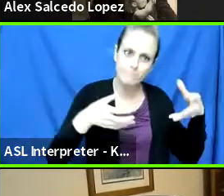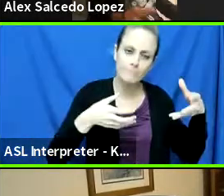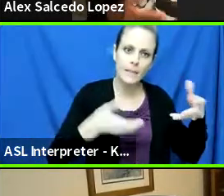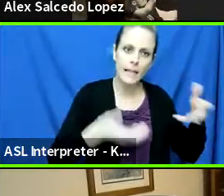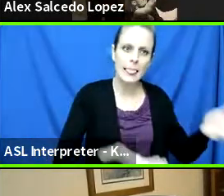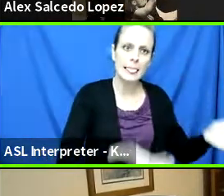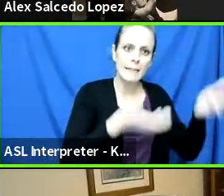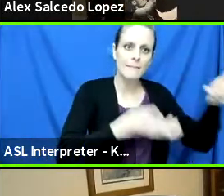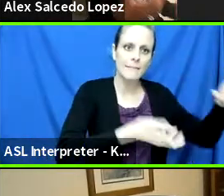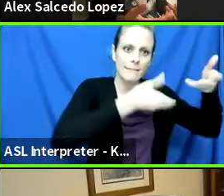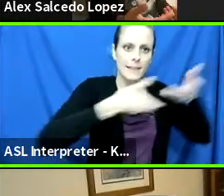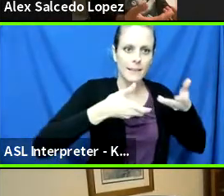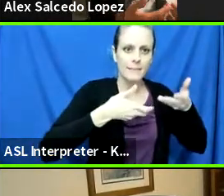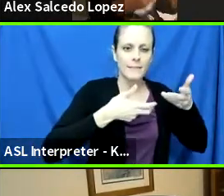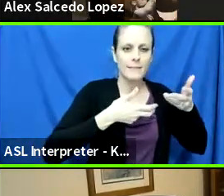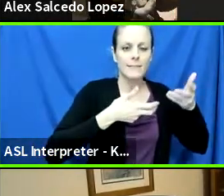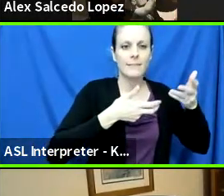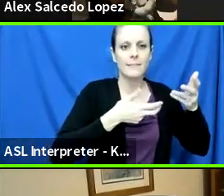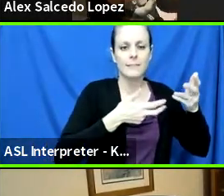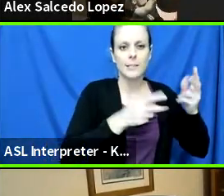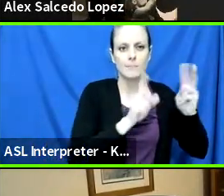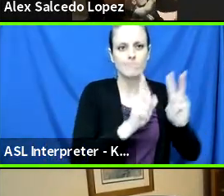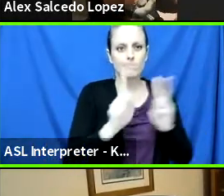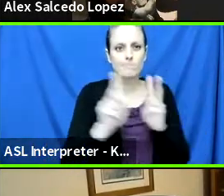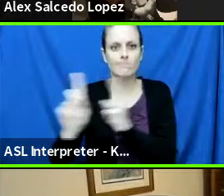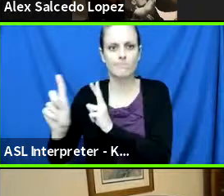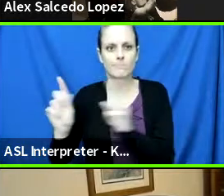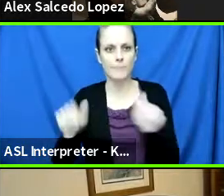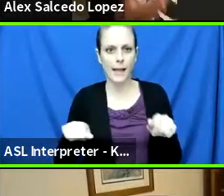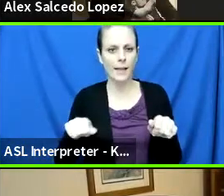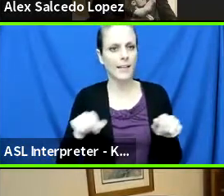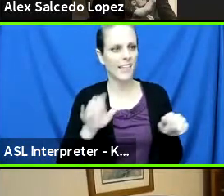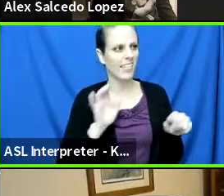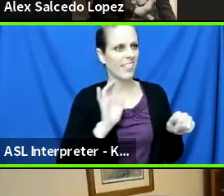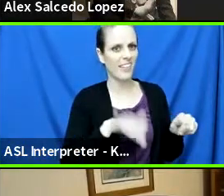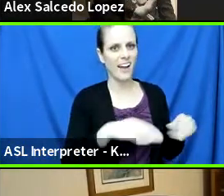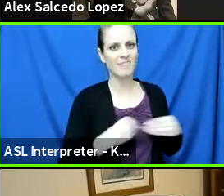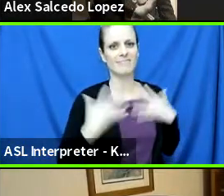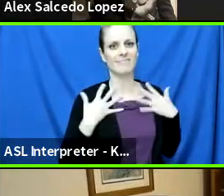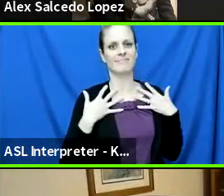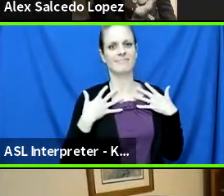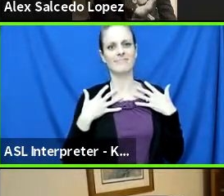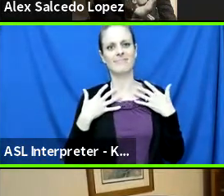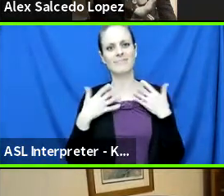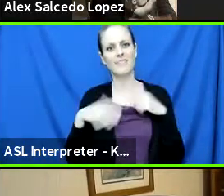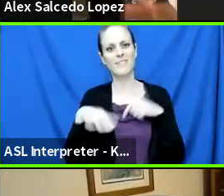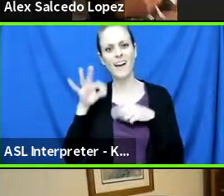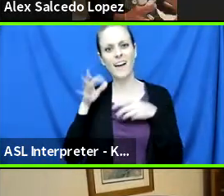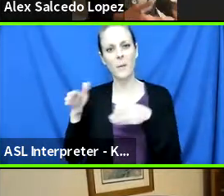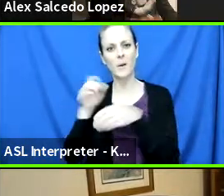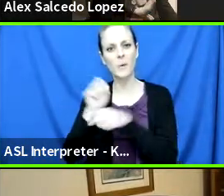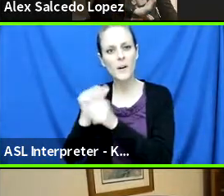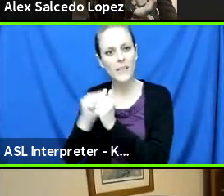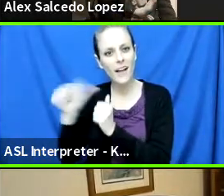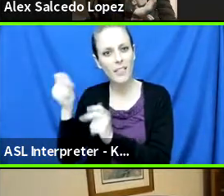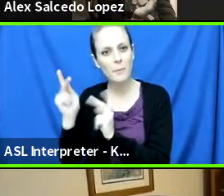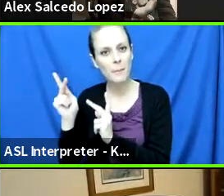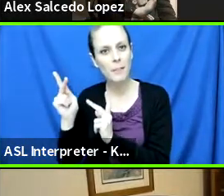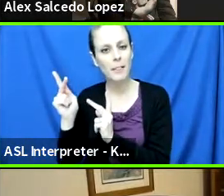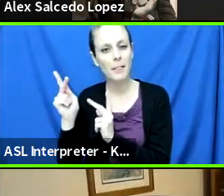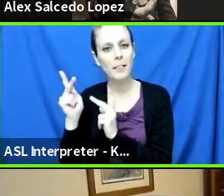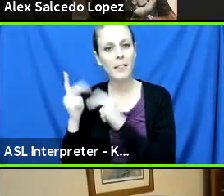And which really motivated me to find ways to work with others and be more social with